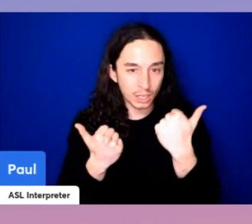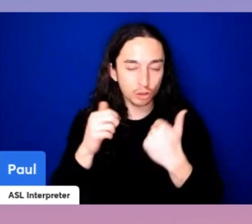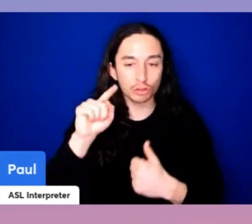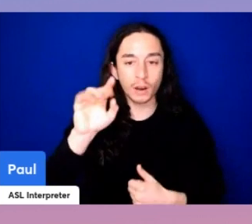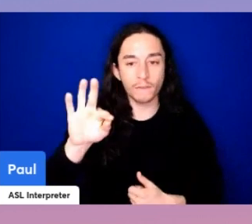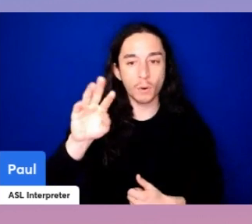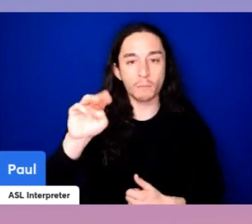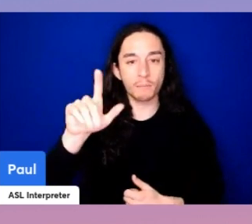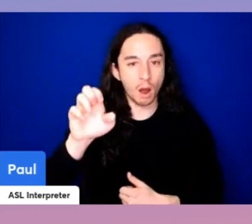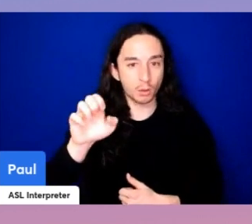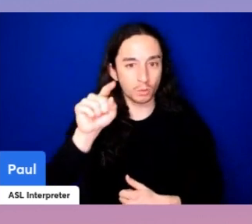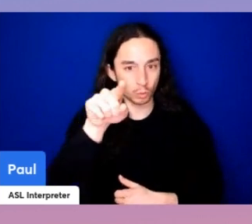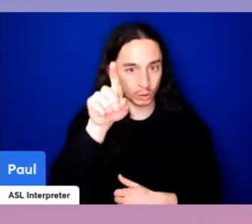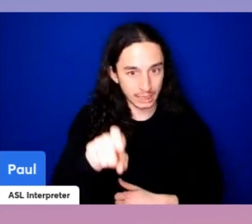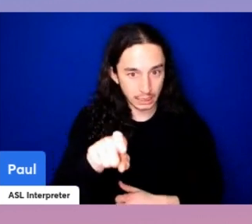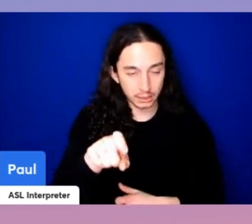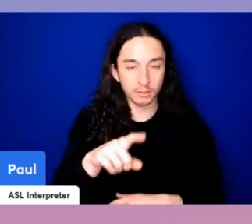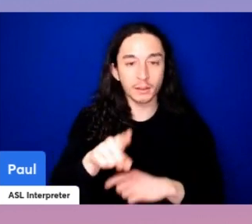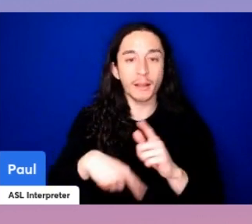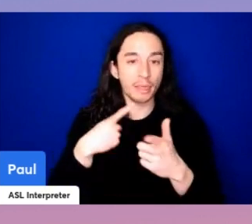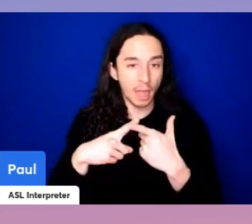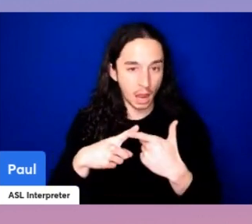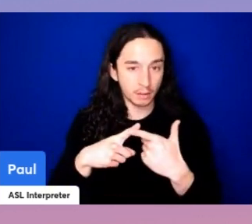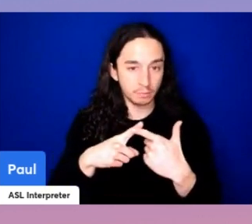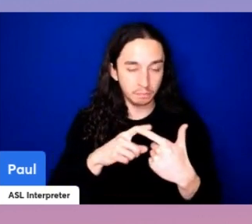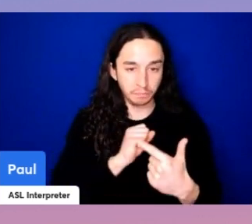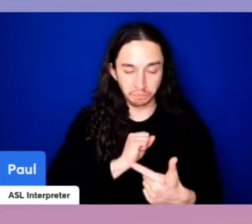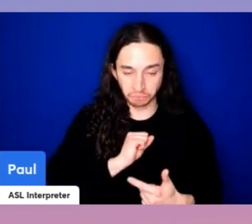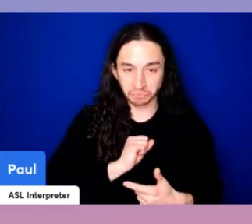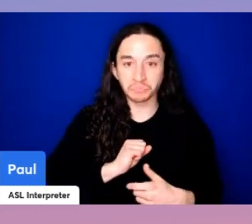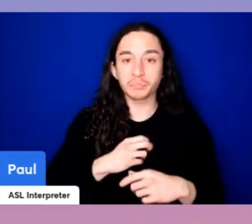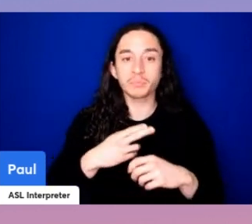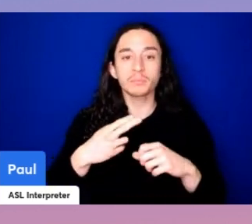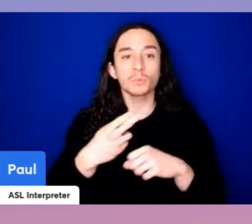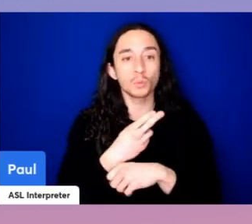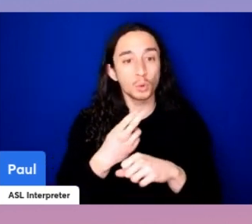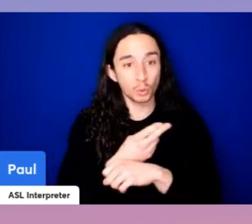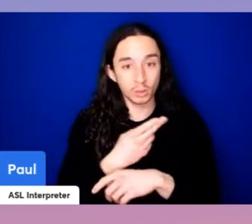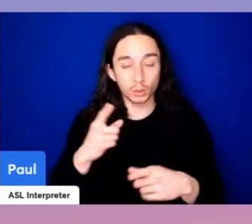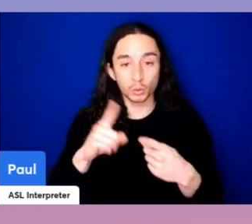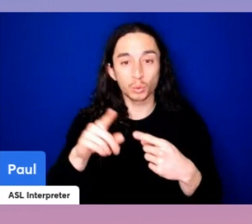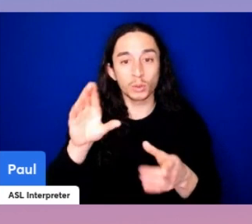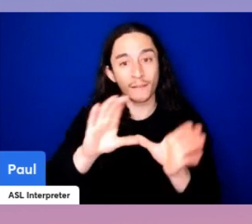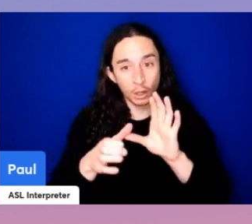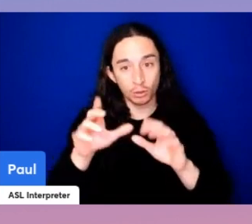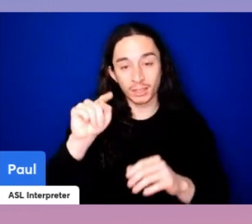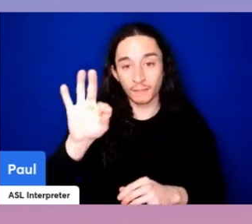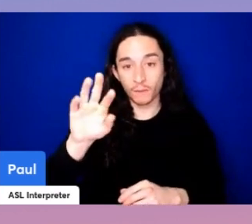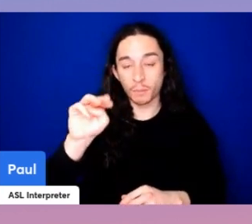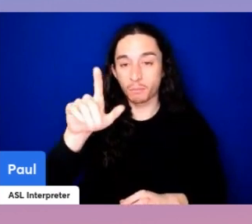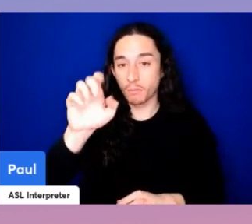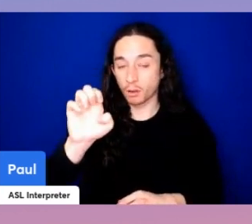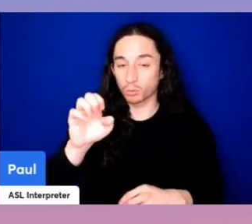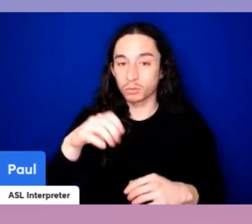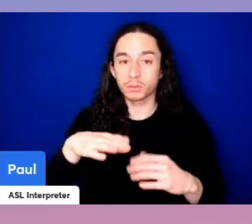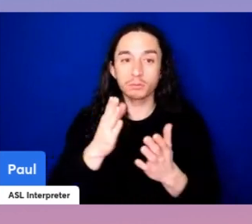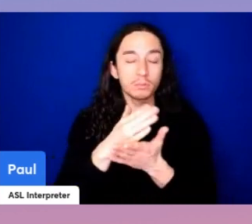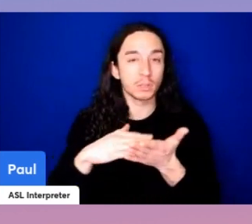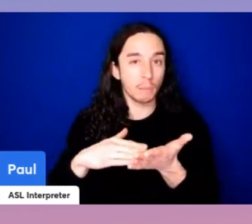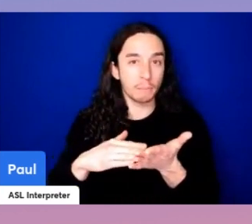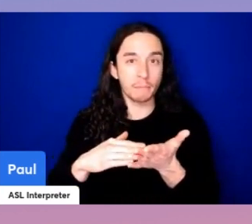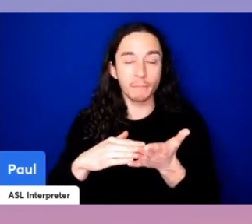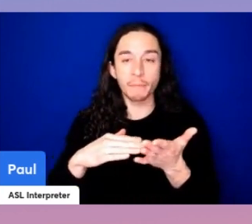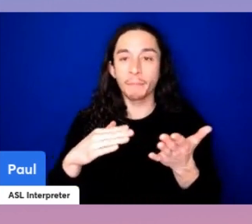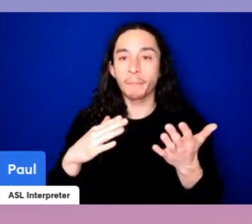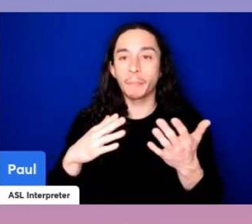and then yeah, you simply to configure the Terraform modules, some values that